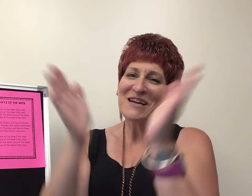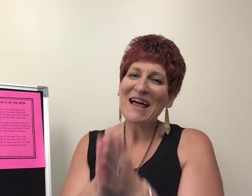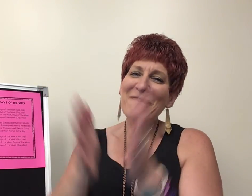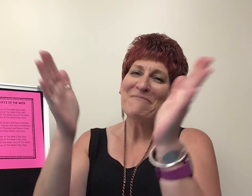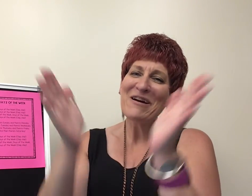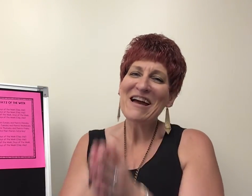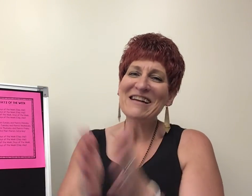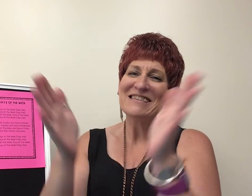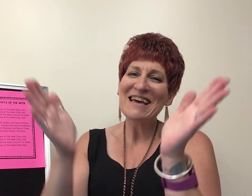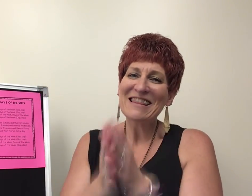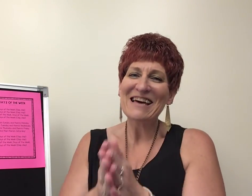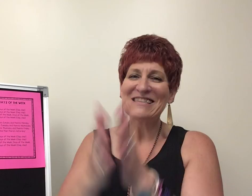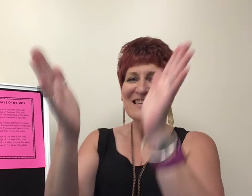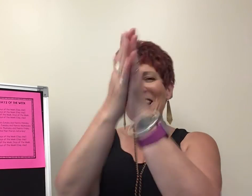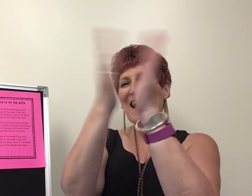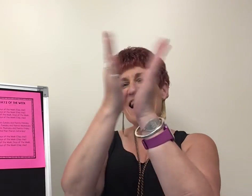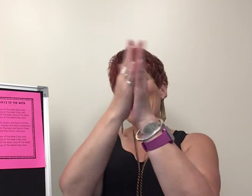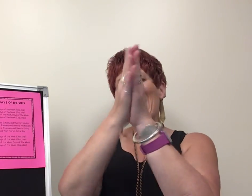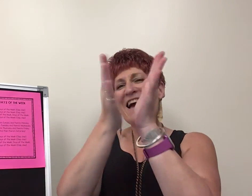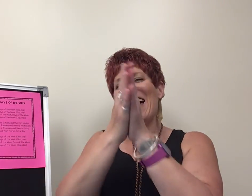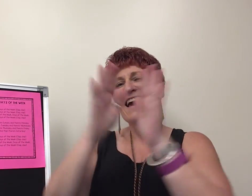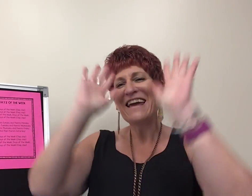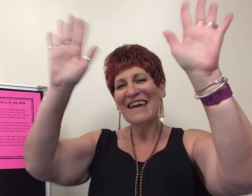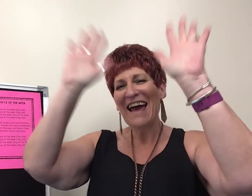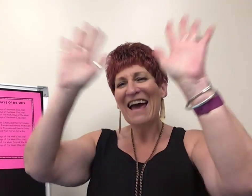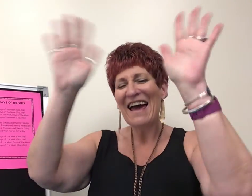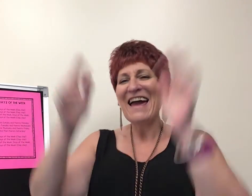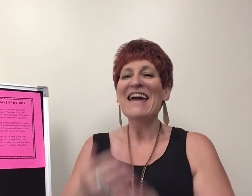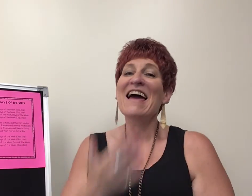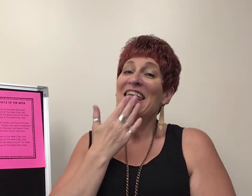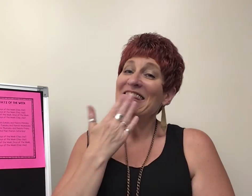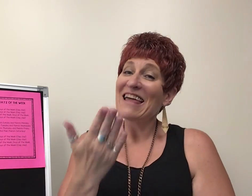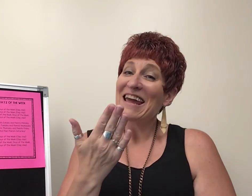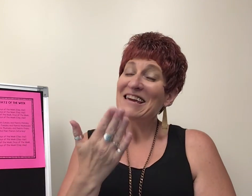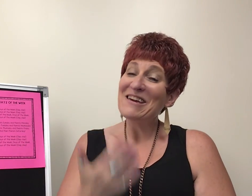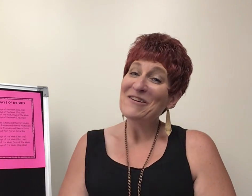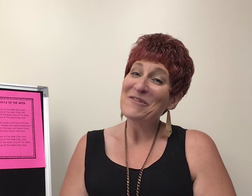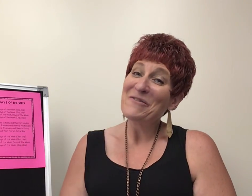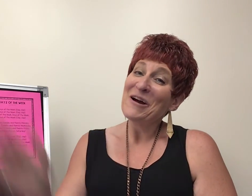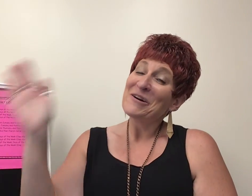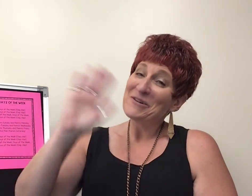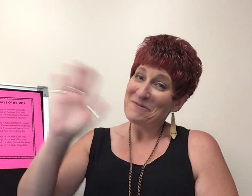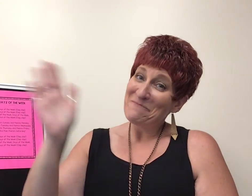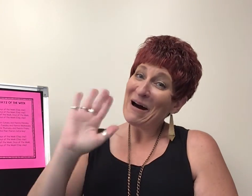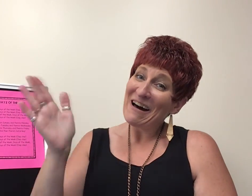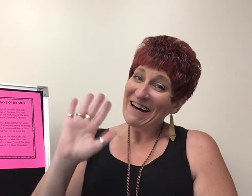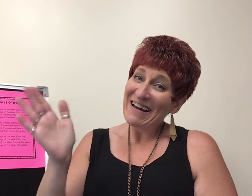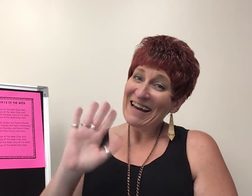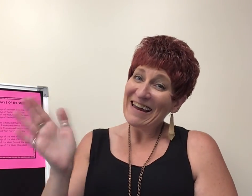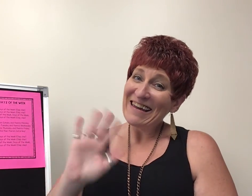friends. We clap our hands like this. Yay! Yay! Thank you. Goodbye.